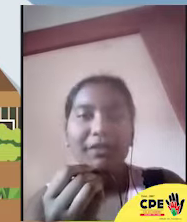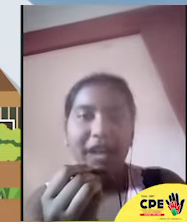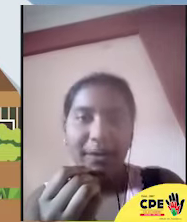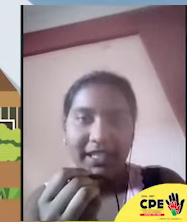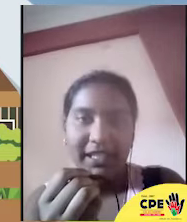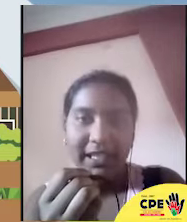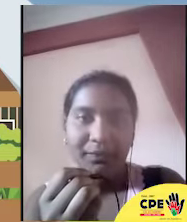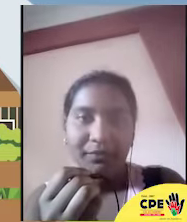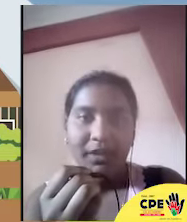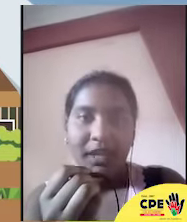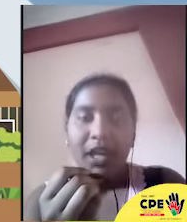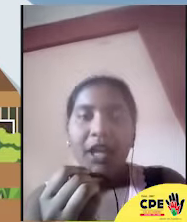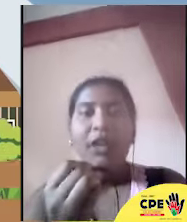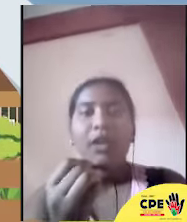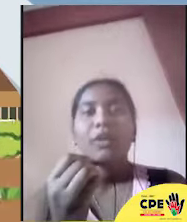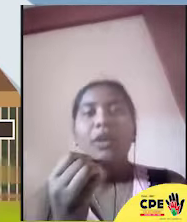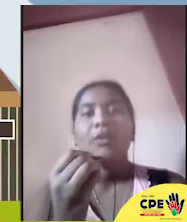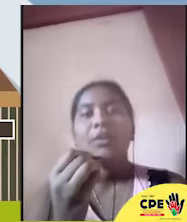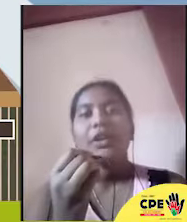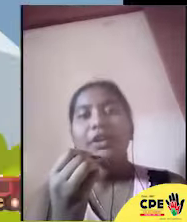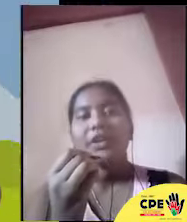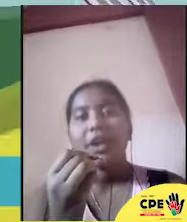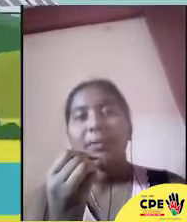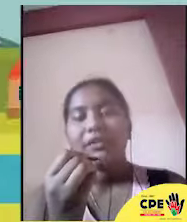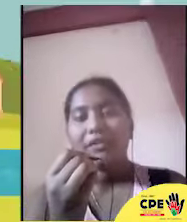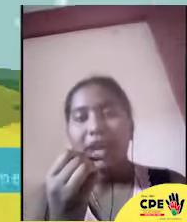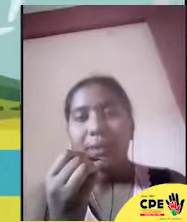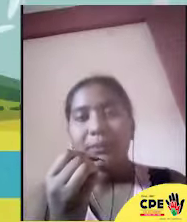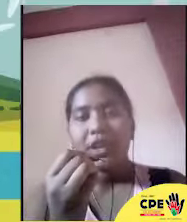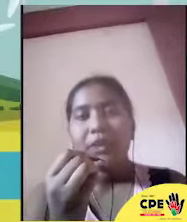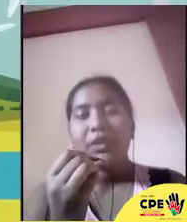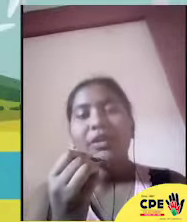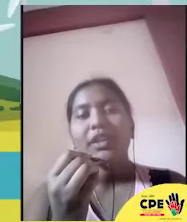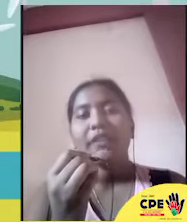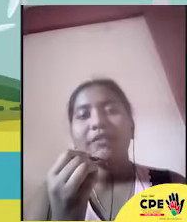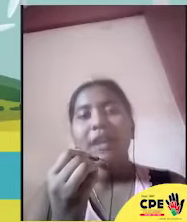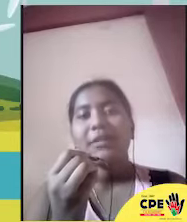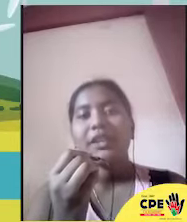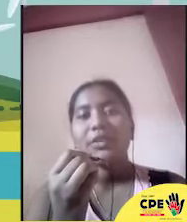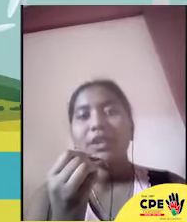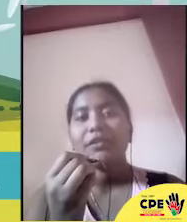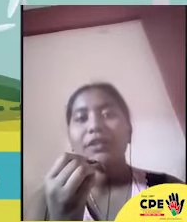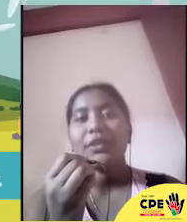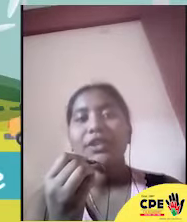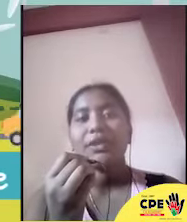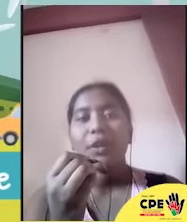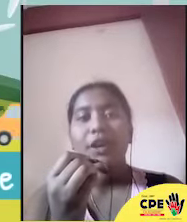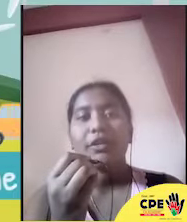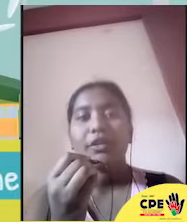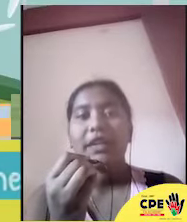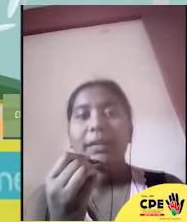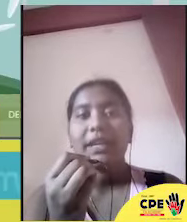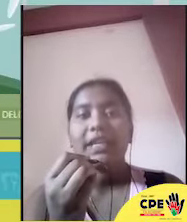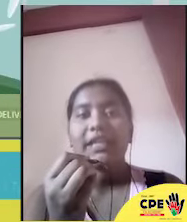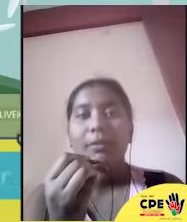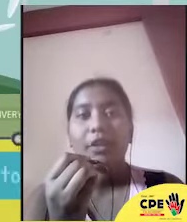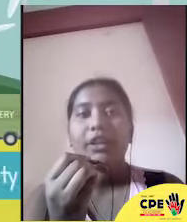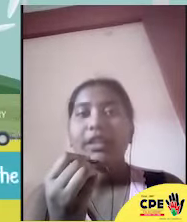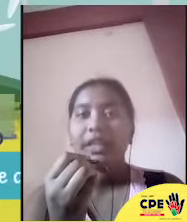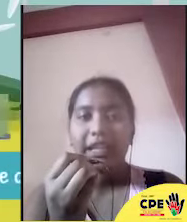happy Farmers Day. Now, moving on to the topic farmer. We know that farmer is one of the most important role that